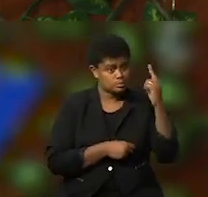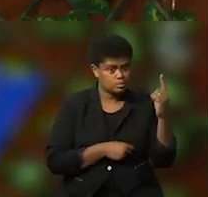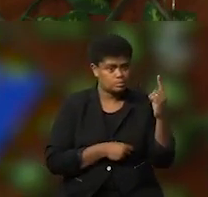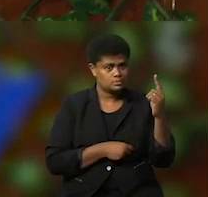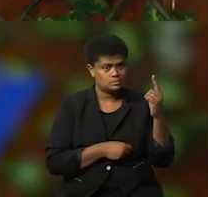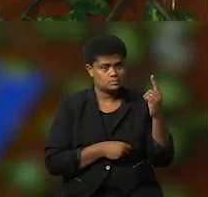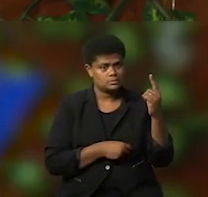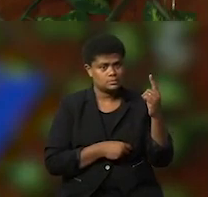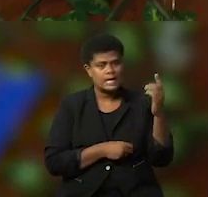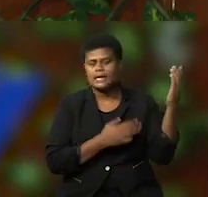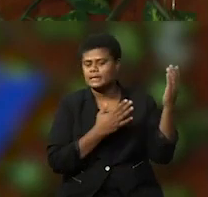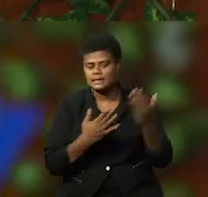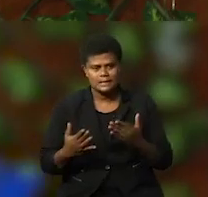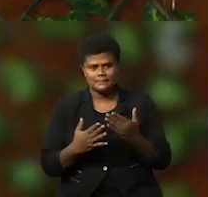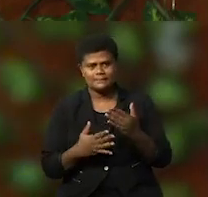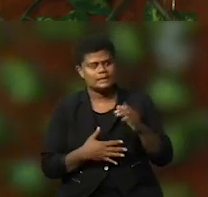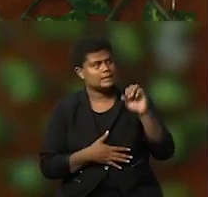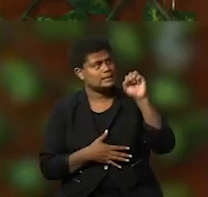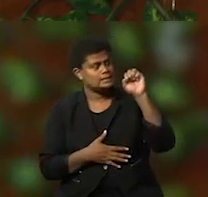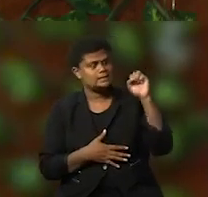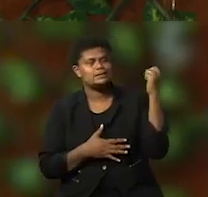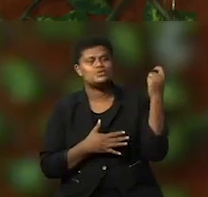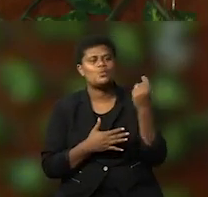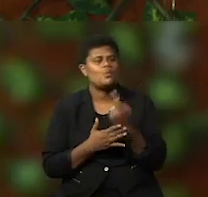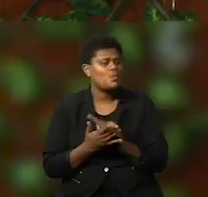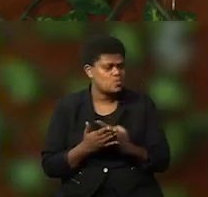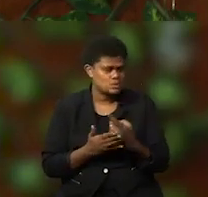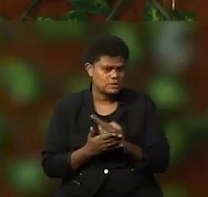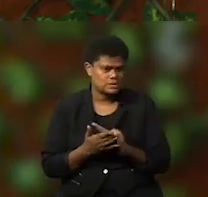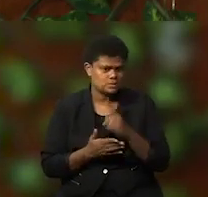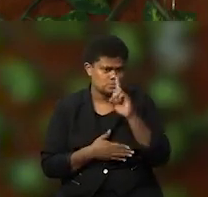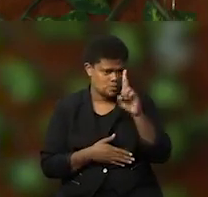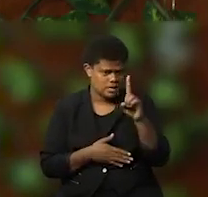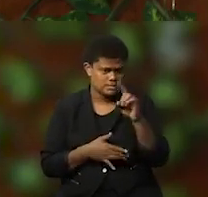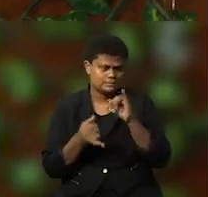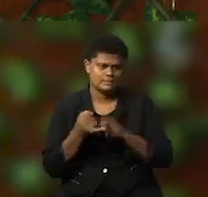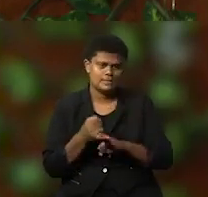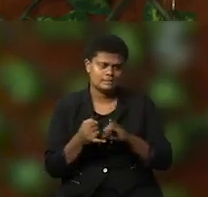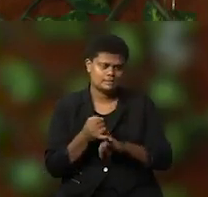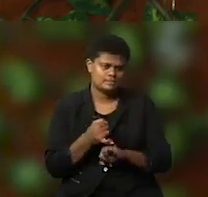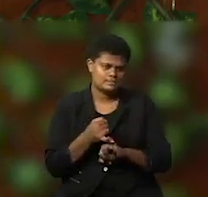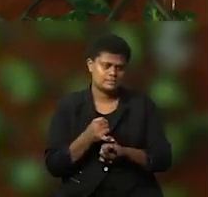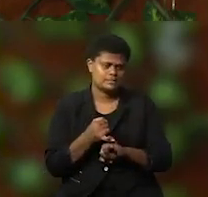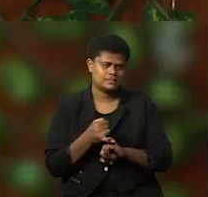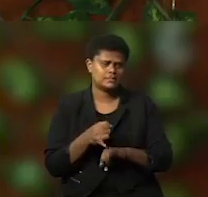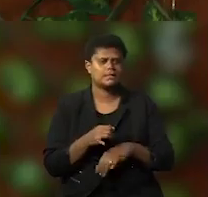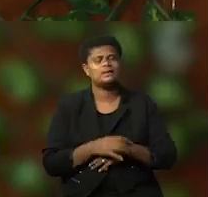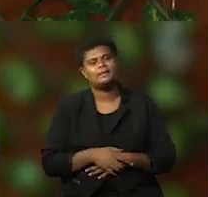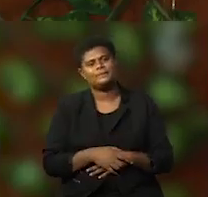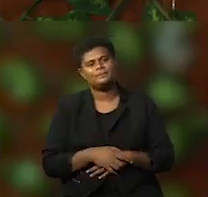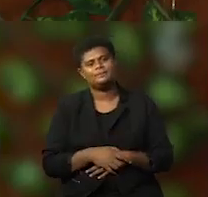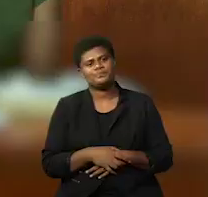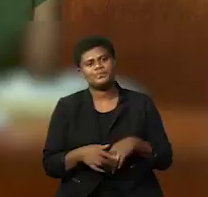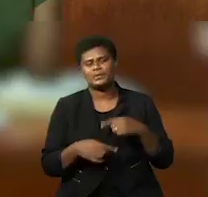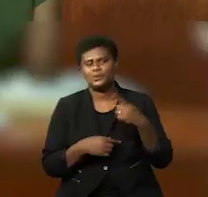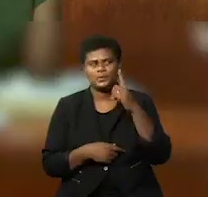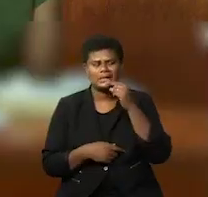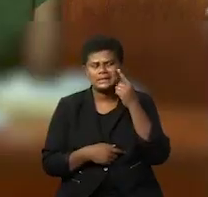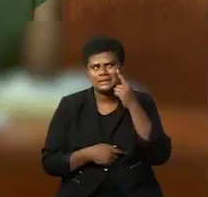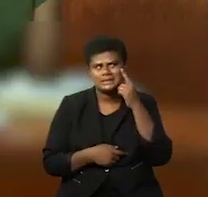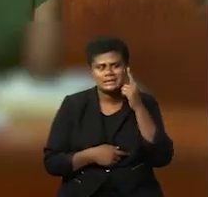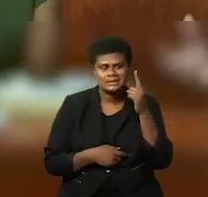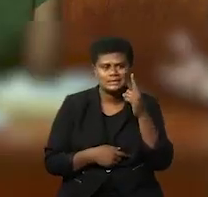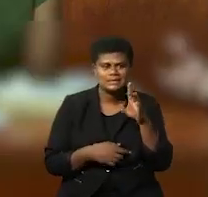our judge. And you know, it's amazing to see how the connection and the bond that these two